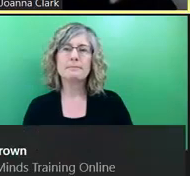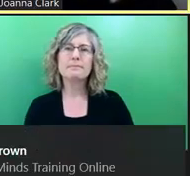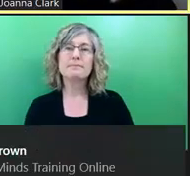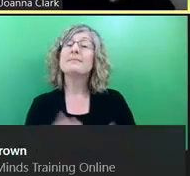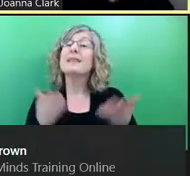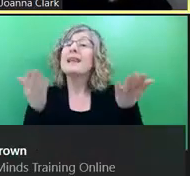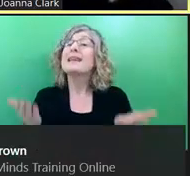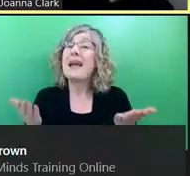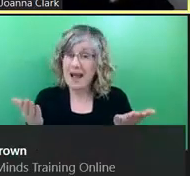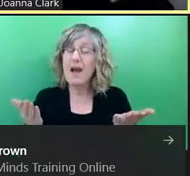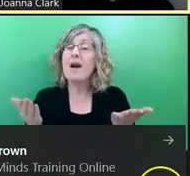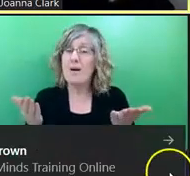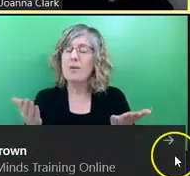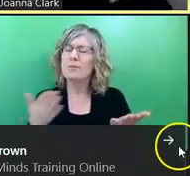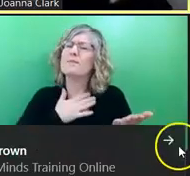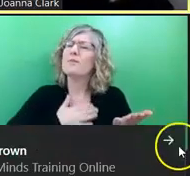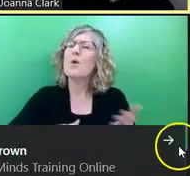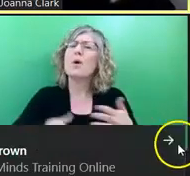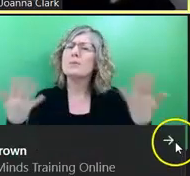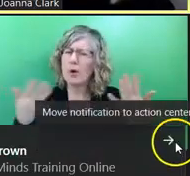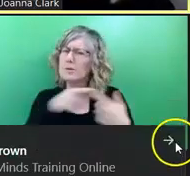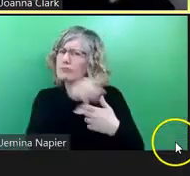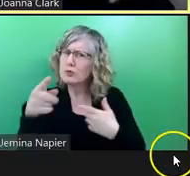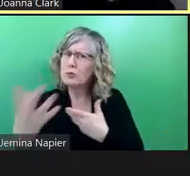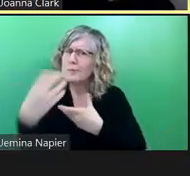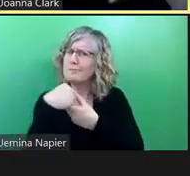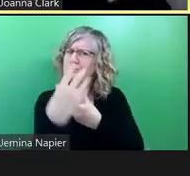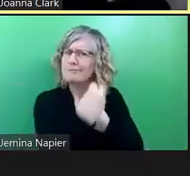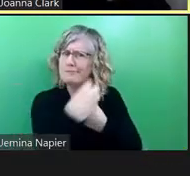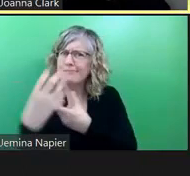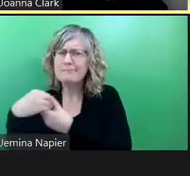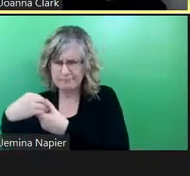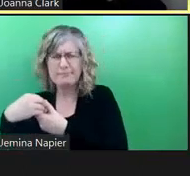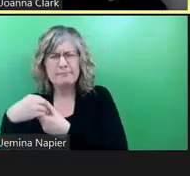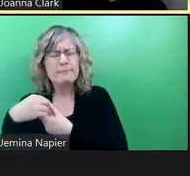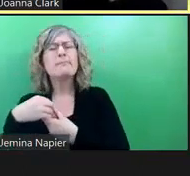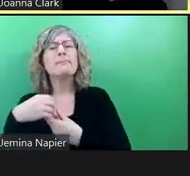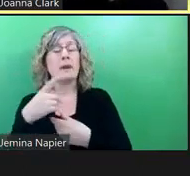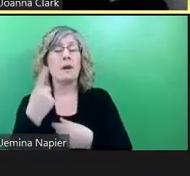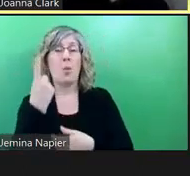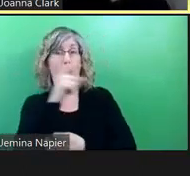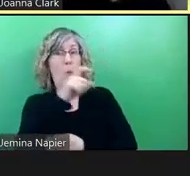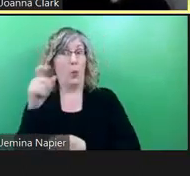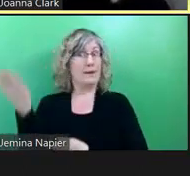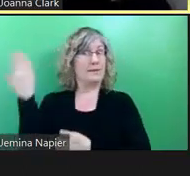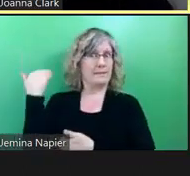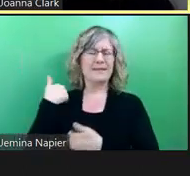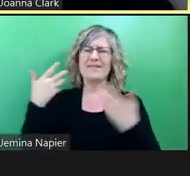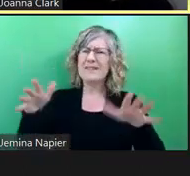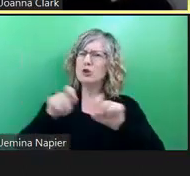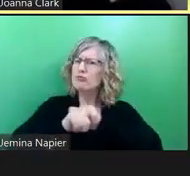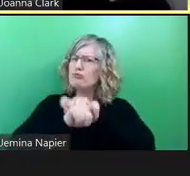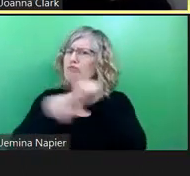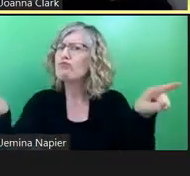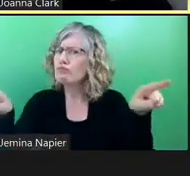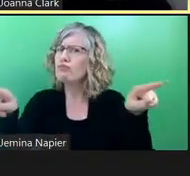participation, because we sent out some information last week with the registration. And just to